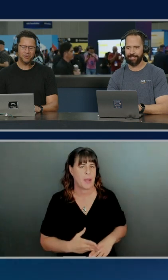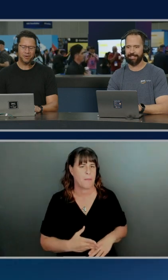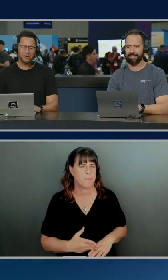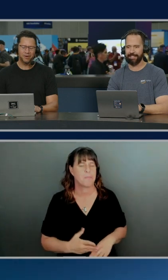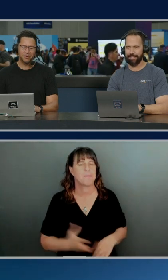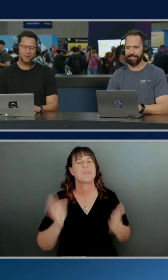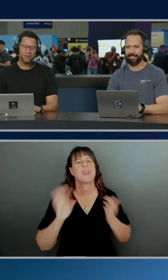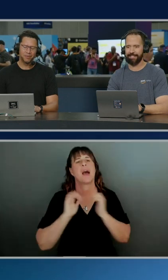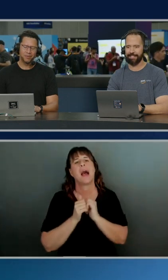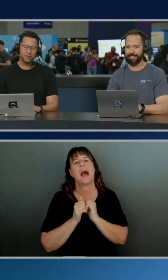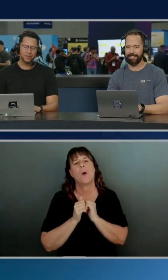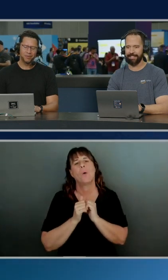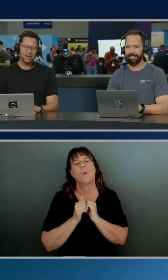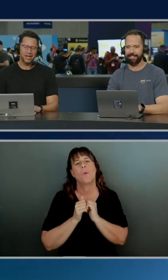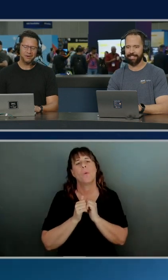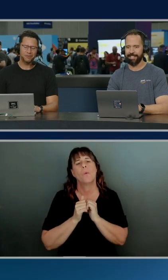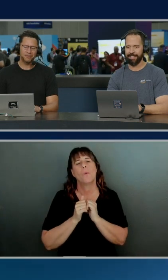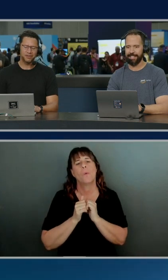How